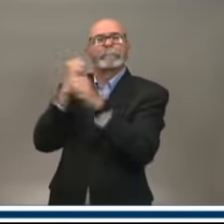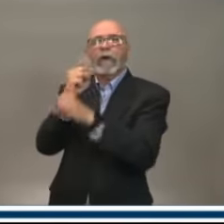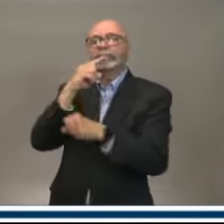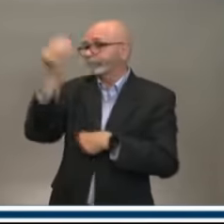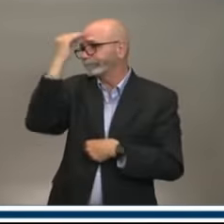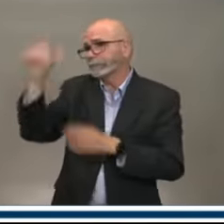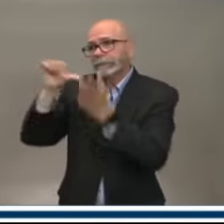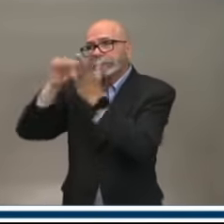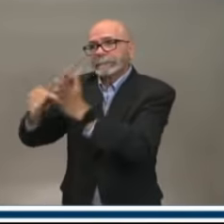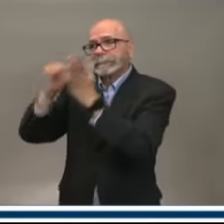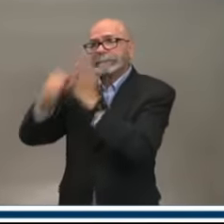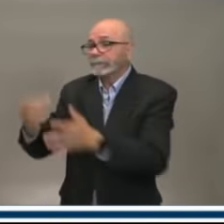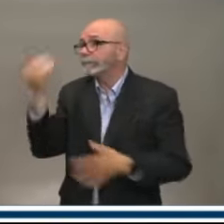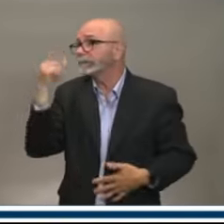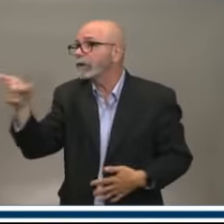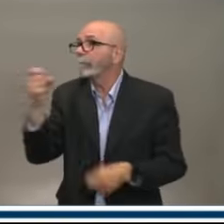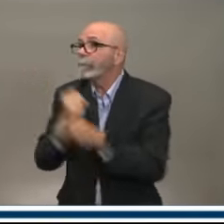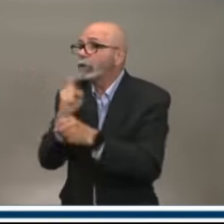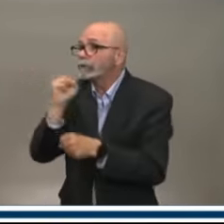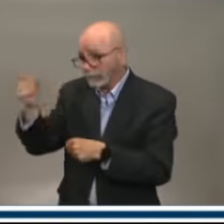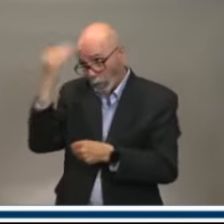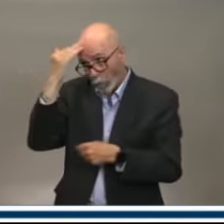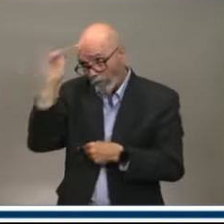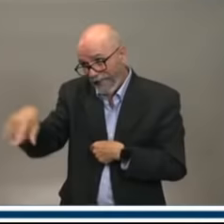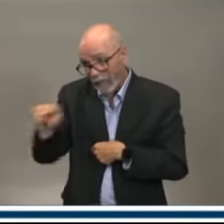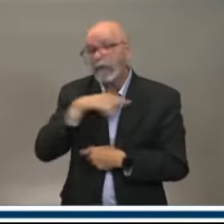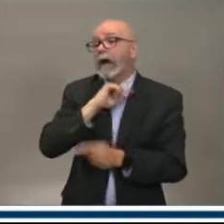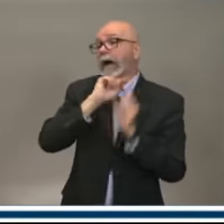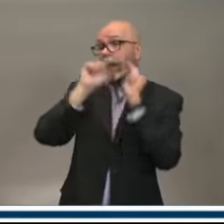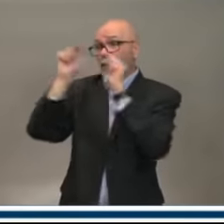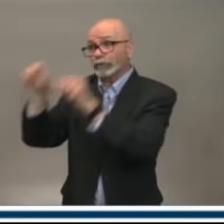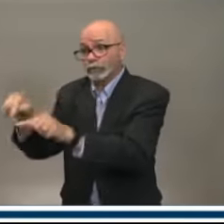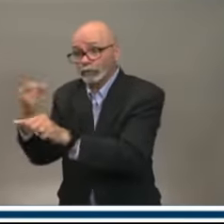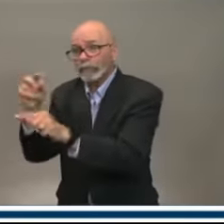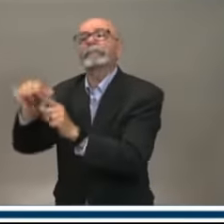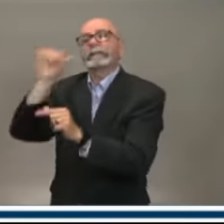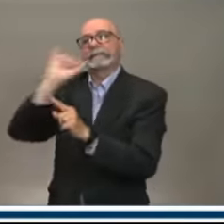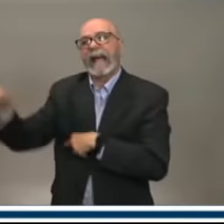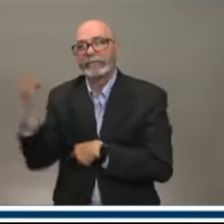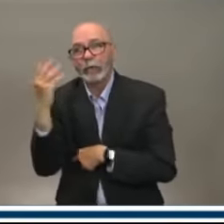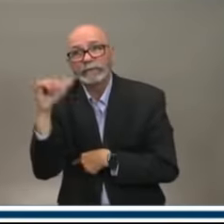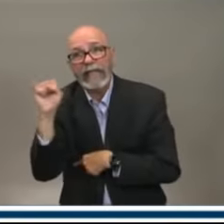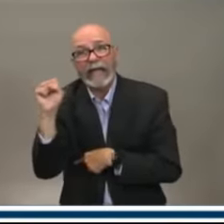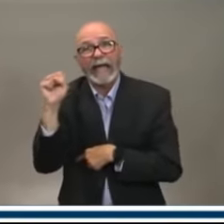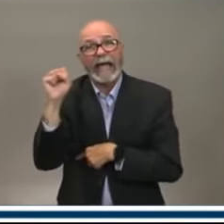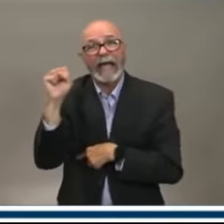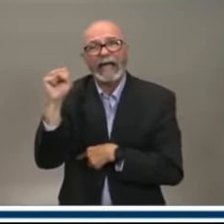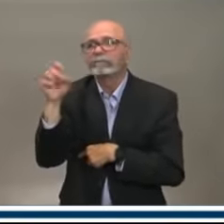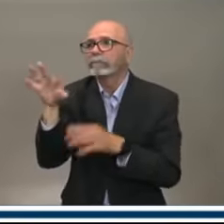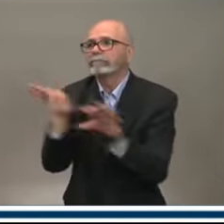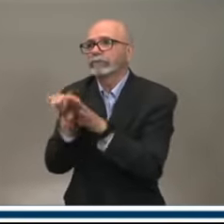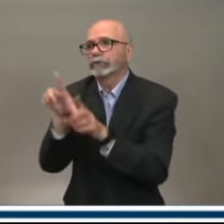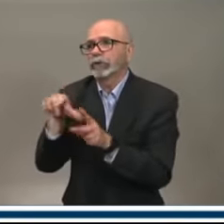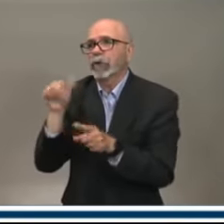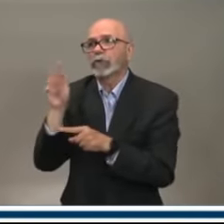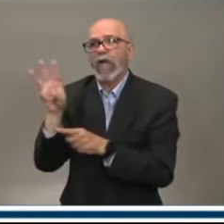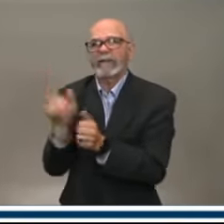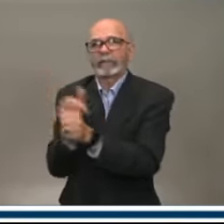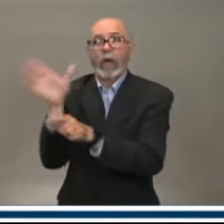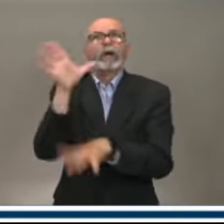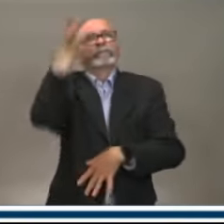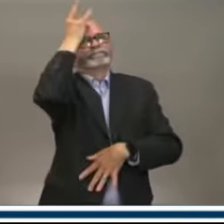be the authority to enforce a higher law, we would actually appropriate agency who would enforce